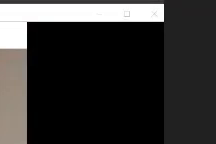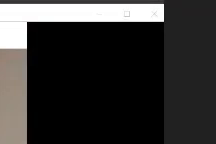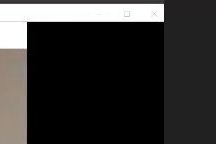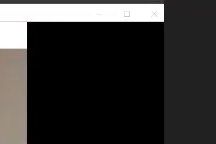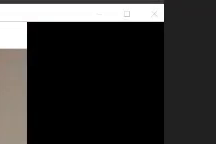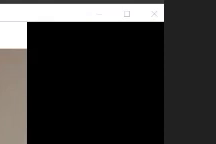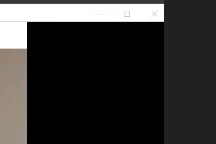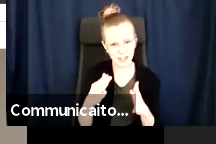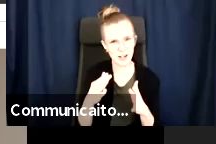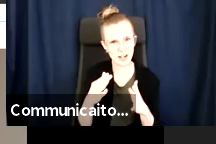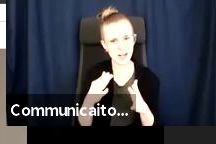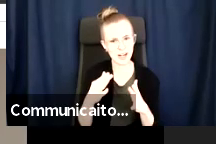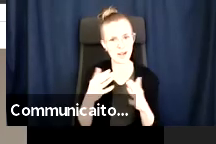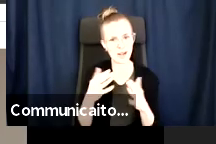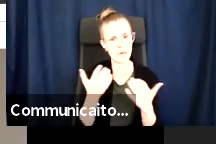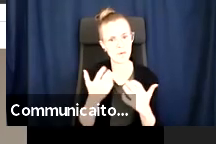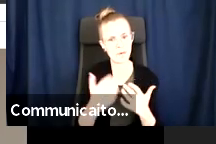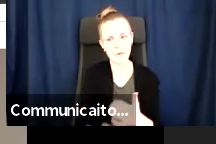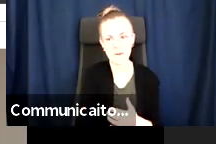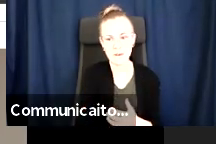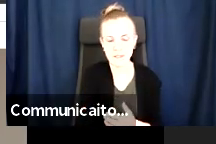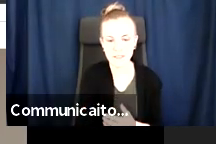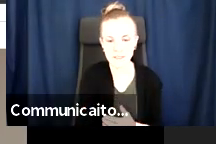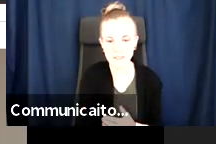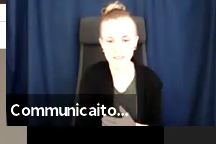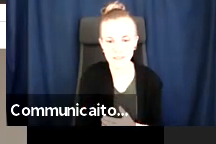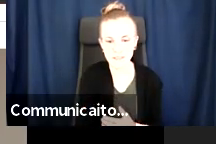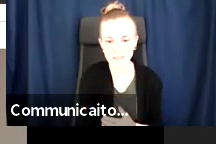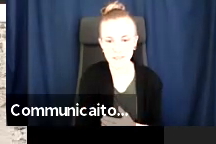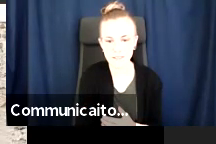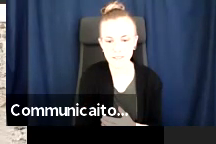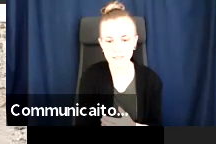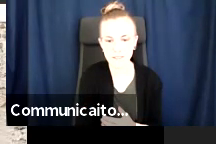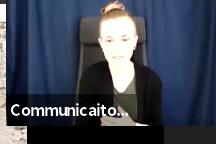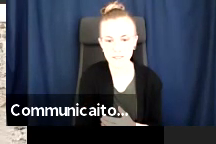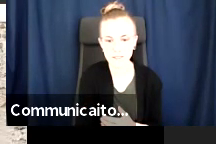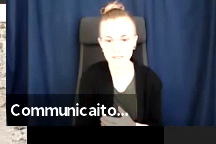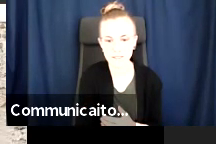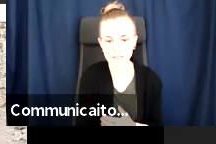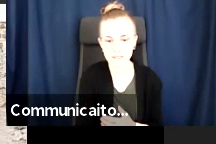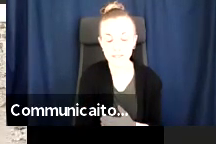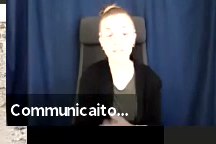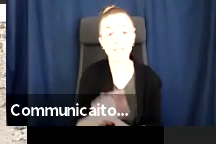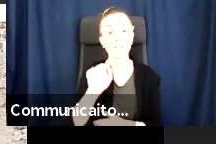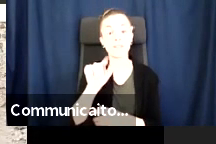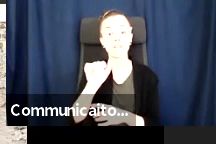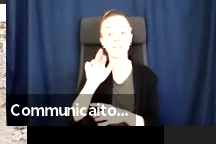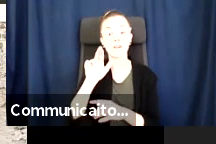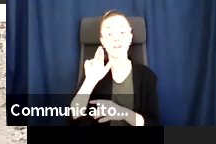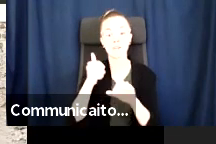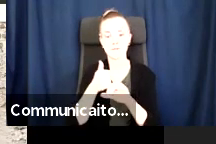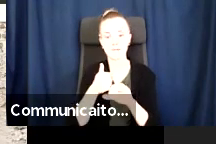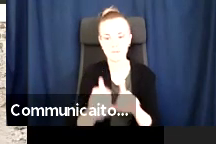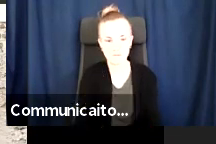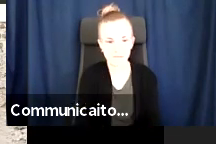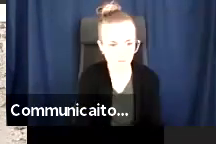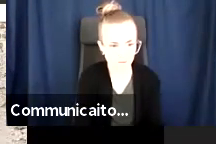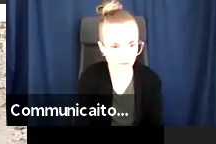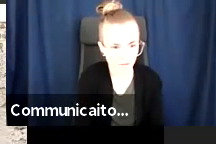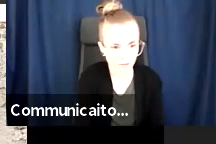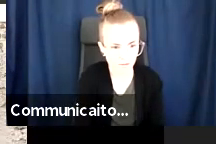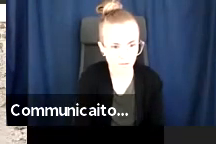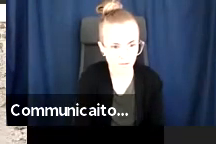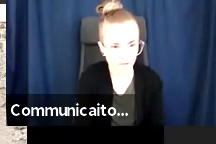disability community is going to need strong leadership moving forward. Tara is the secretary of the Austin Association of the